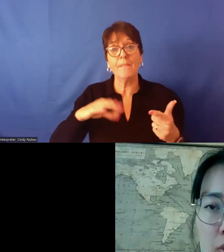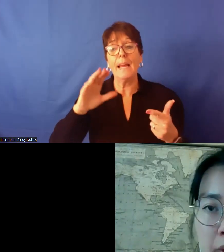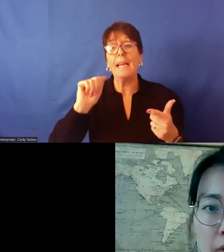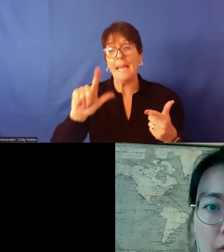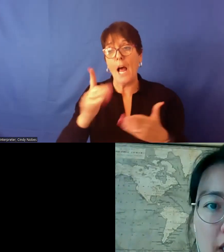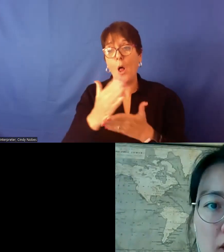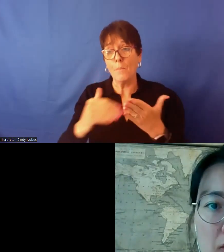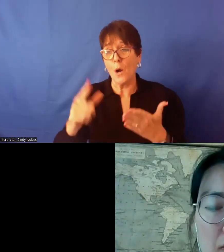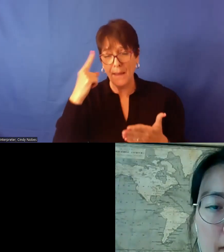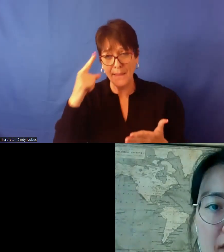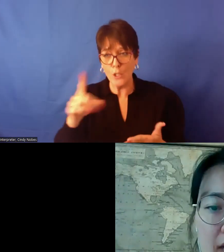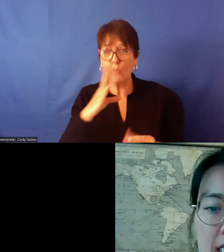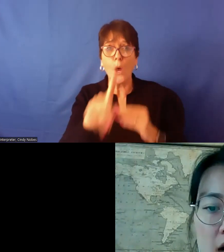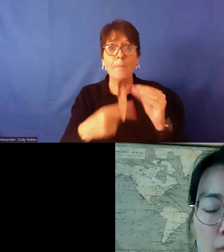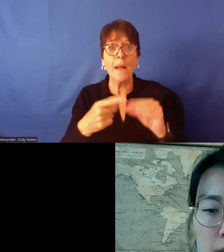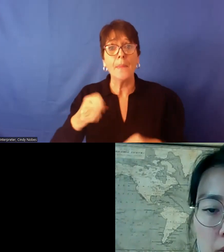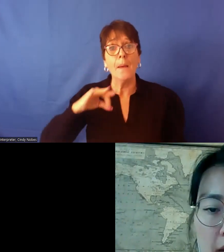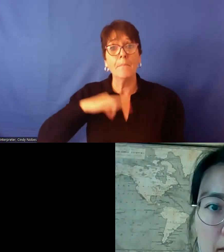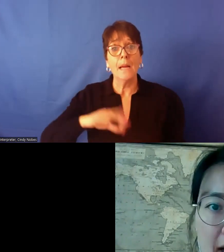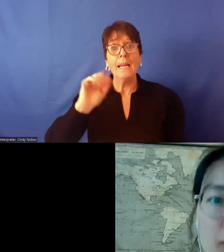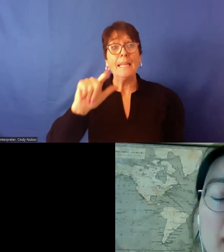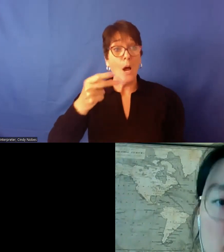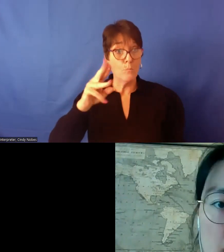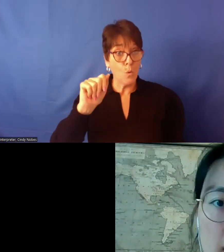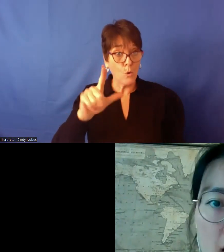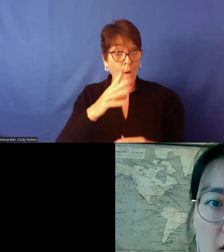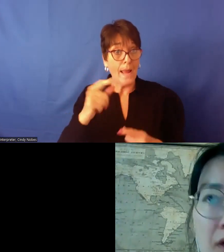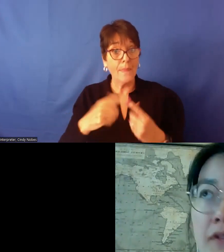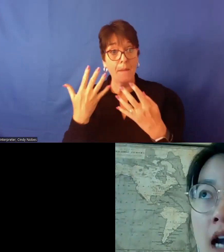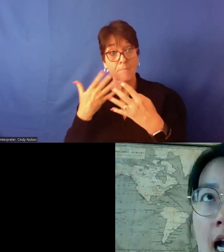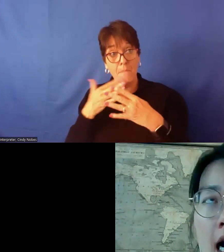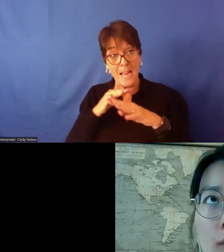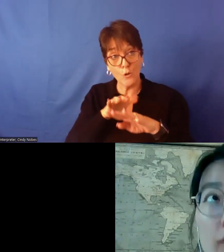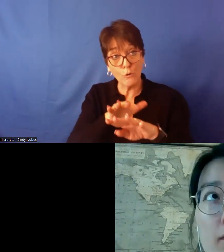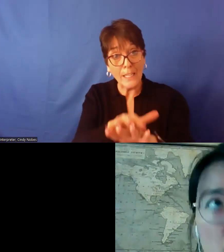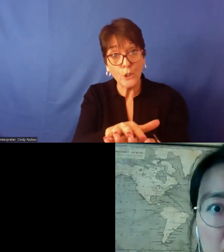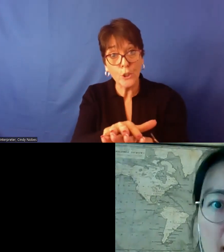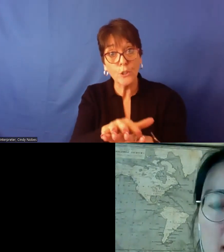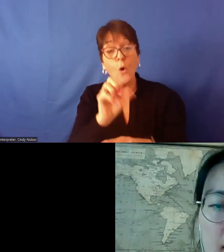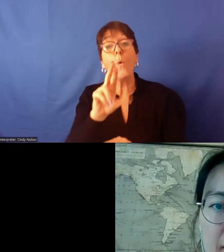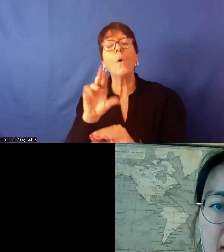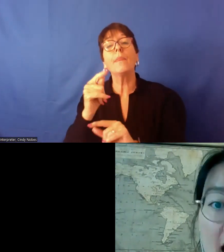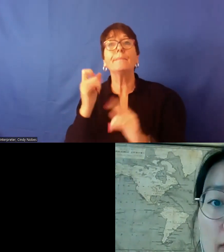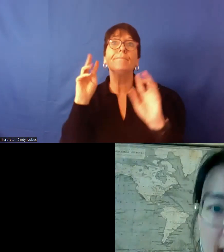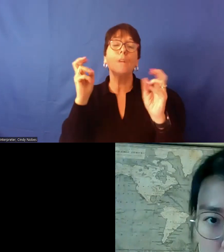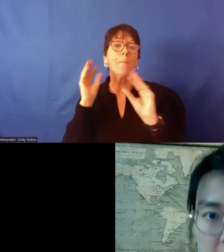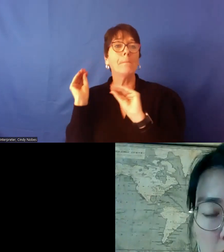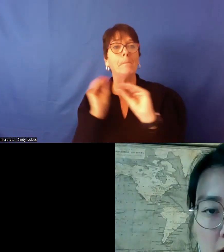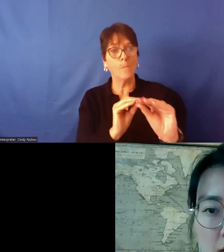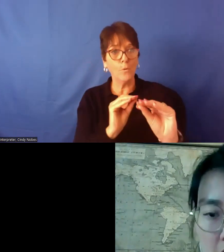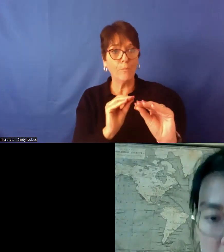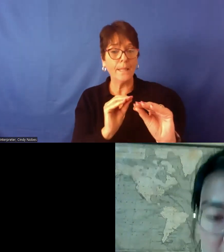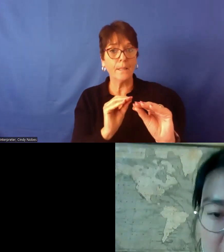think you're referring to the Benefits Cal portal and the migration of or the movement of the CalWin